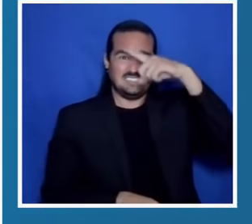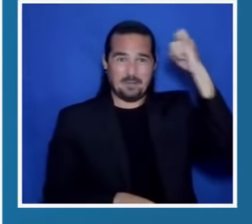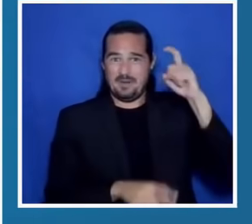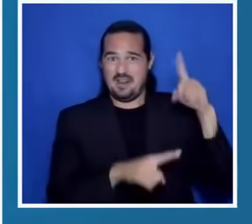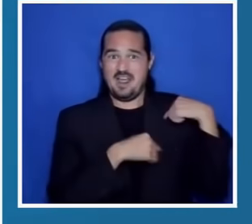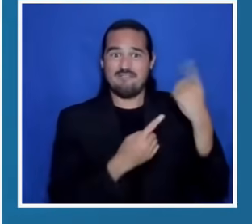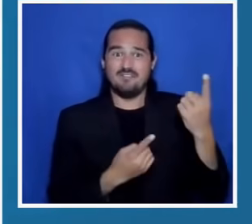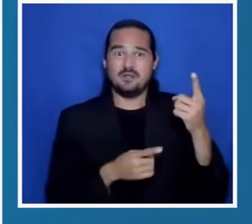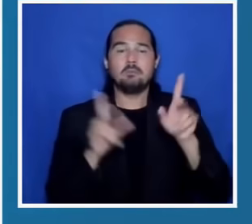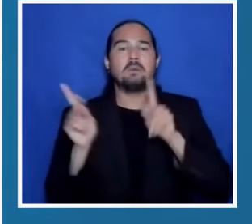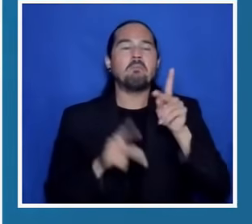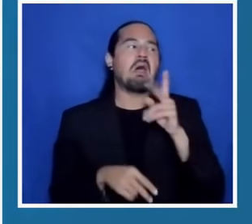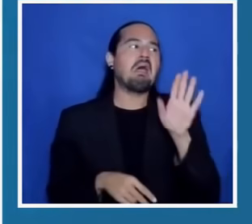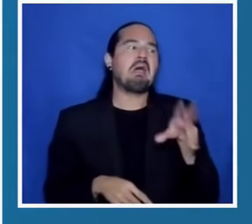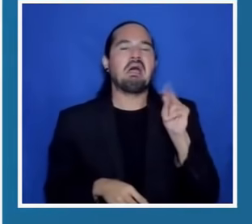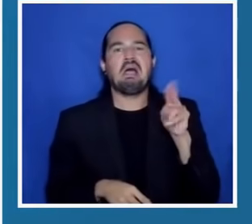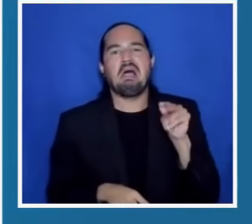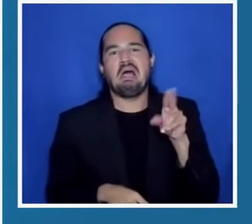is real.